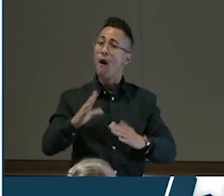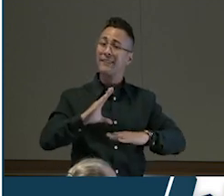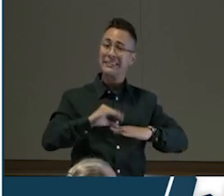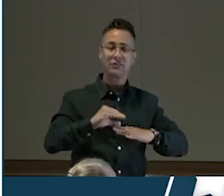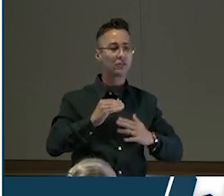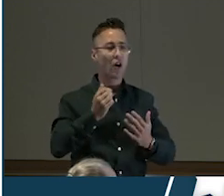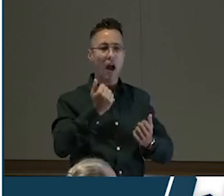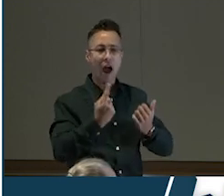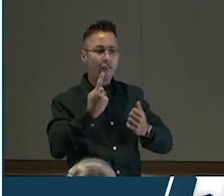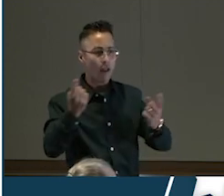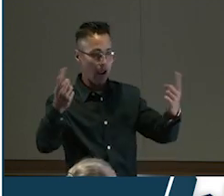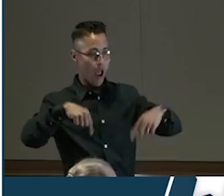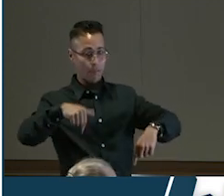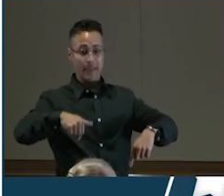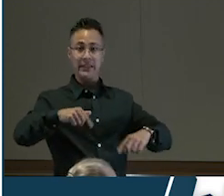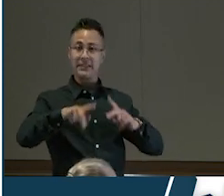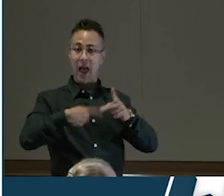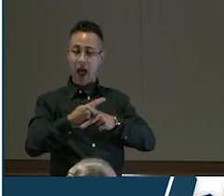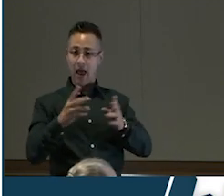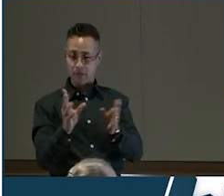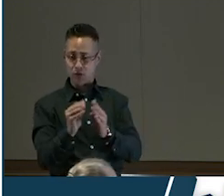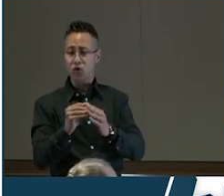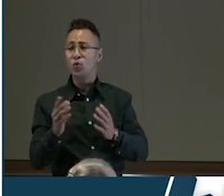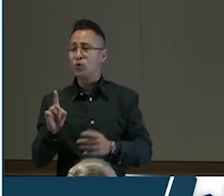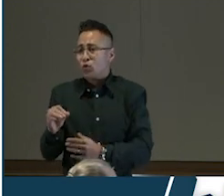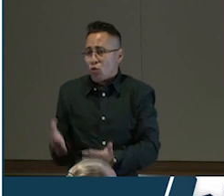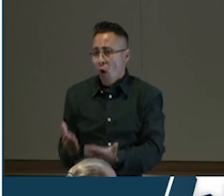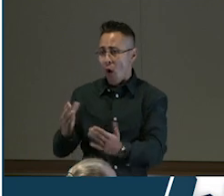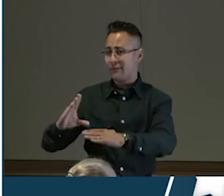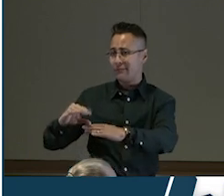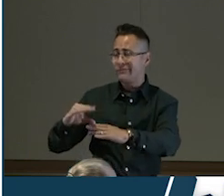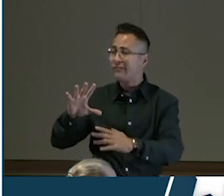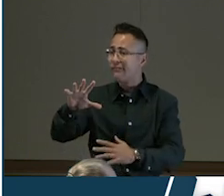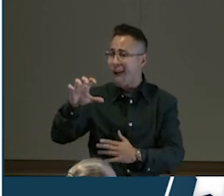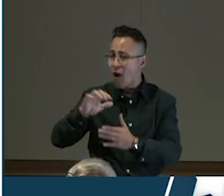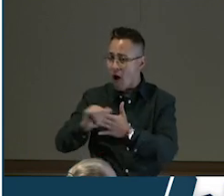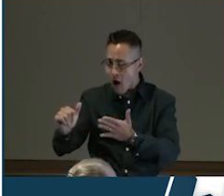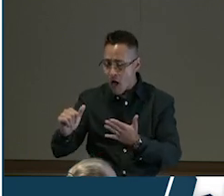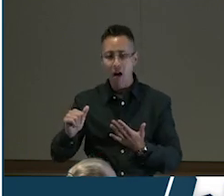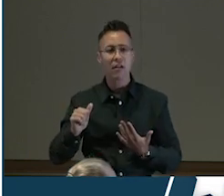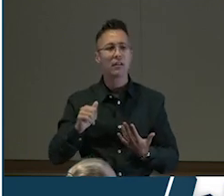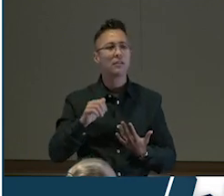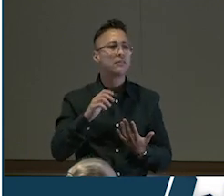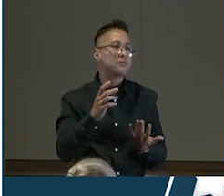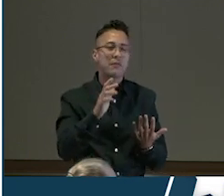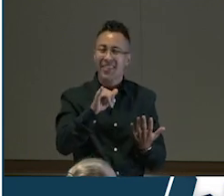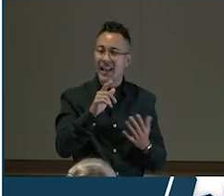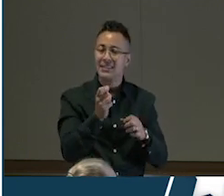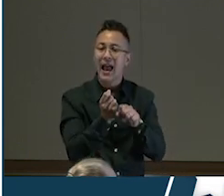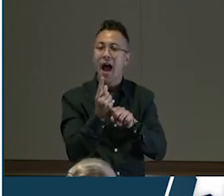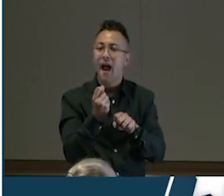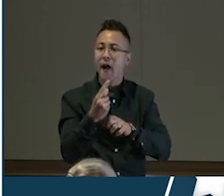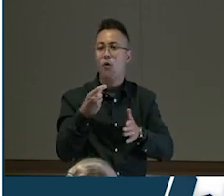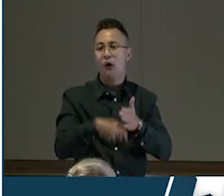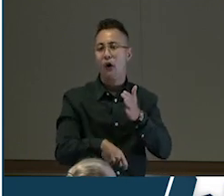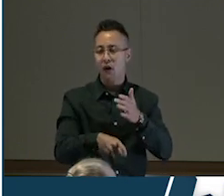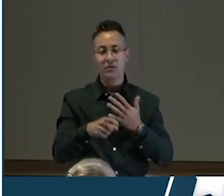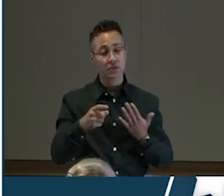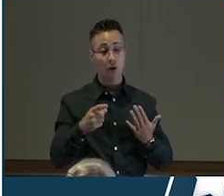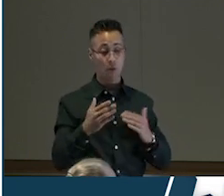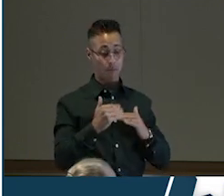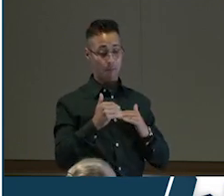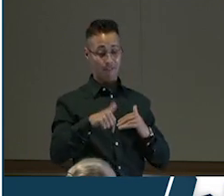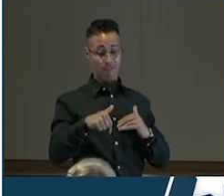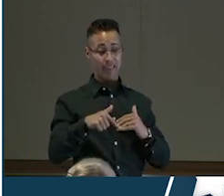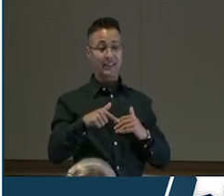that comes to a presentation like this for us, we offer a $500 discount. But that is like I said, an annual cost. So at a minimum, in this case